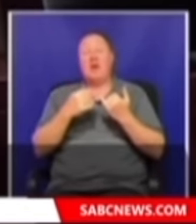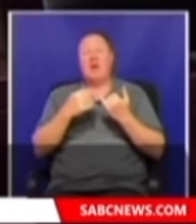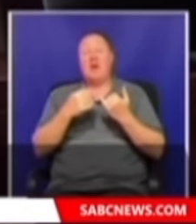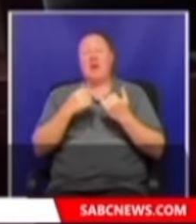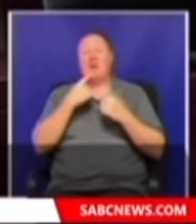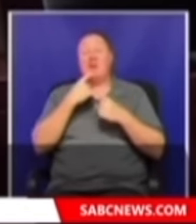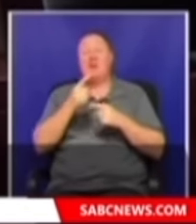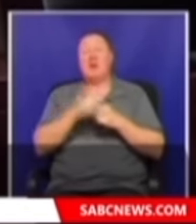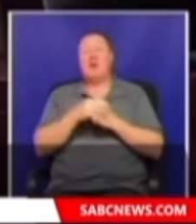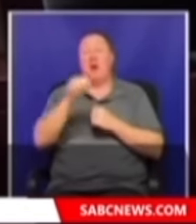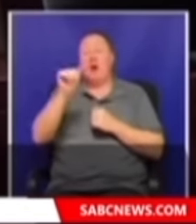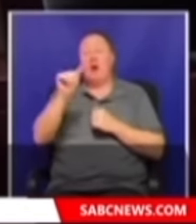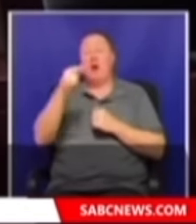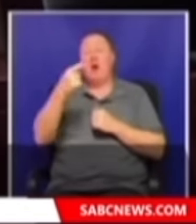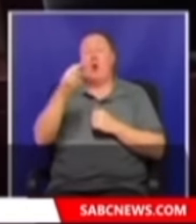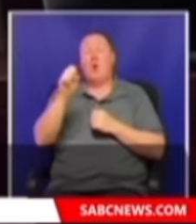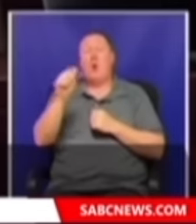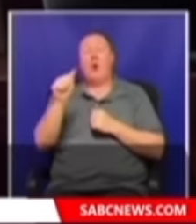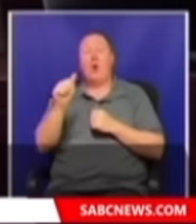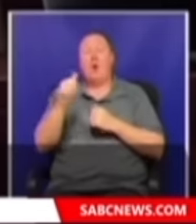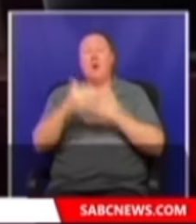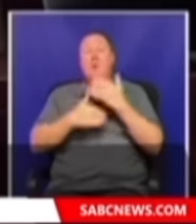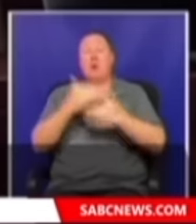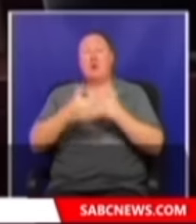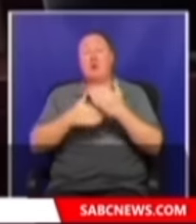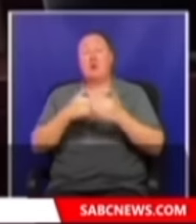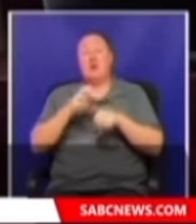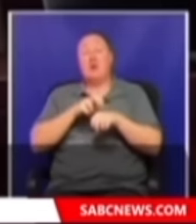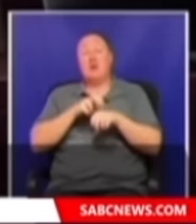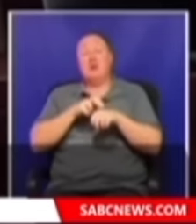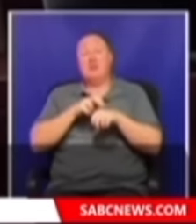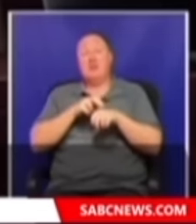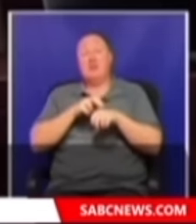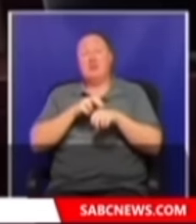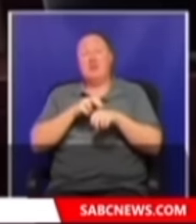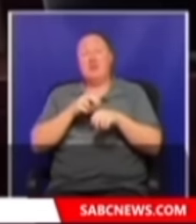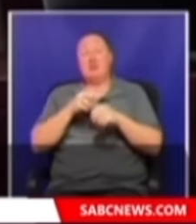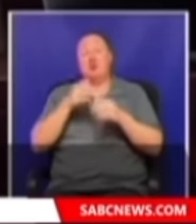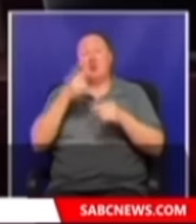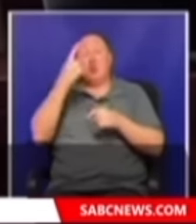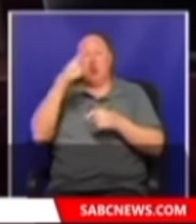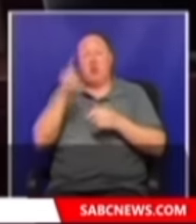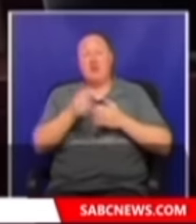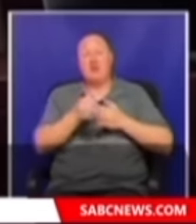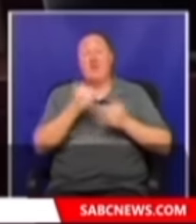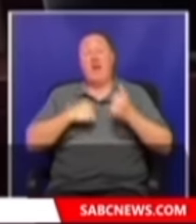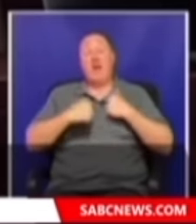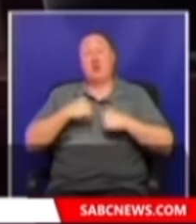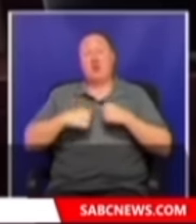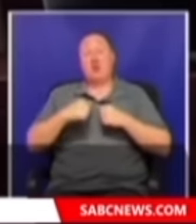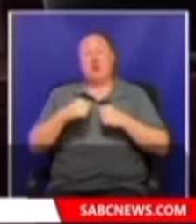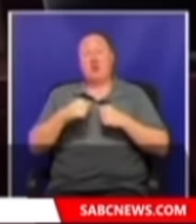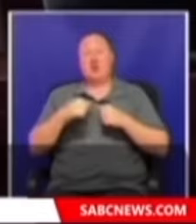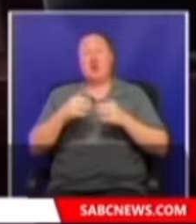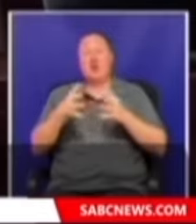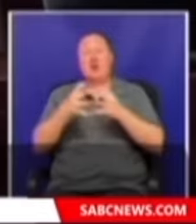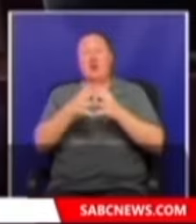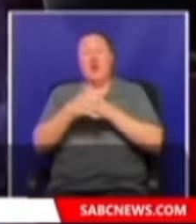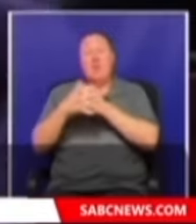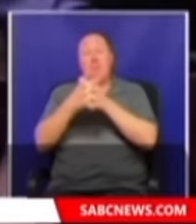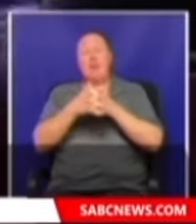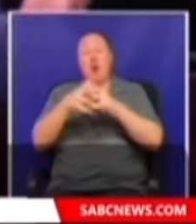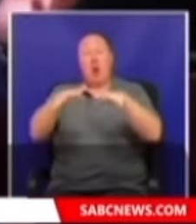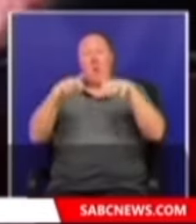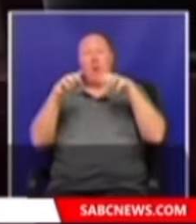by molder who say that egypt jordan morocco united arab emirates still maintain